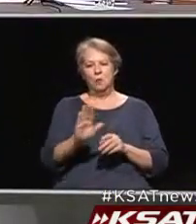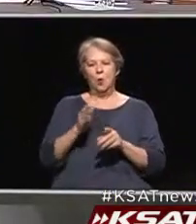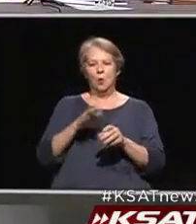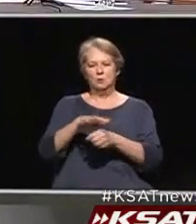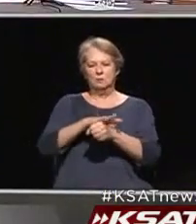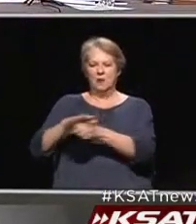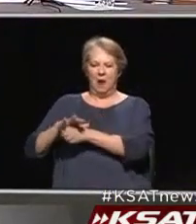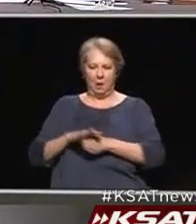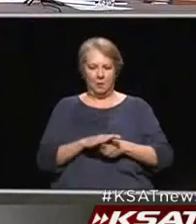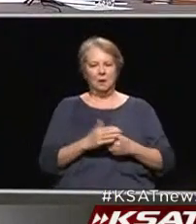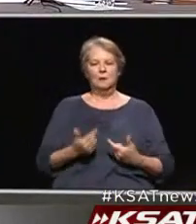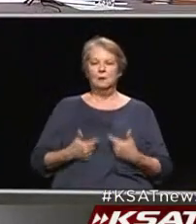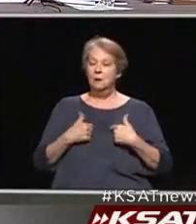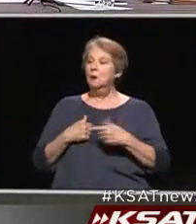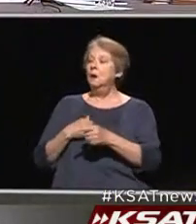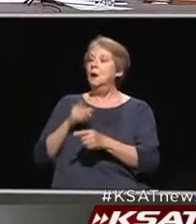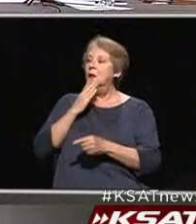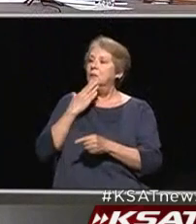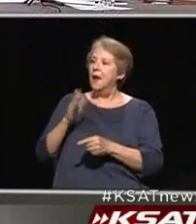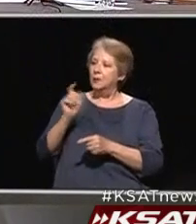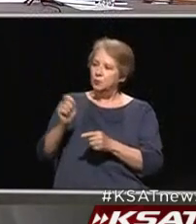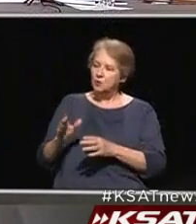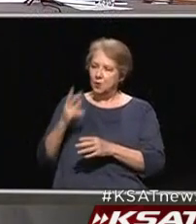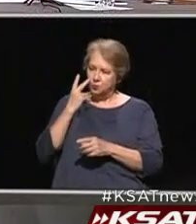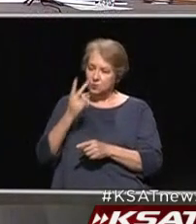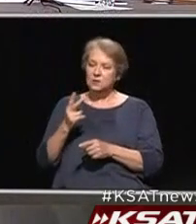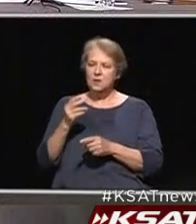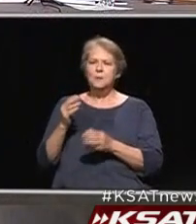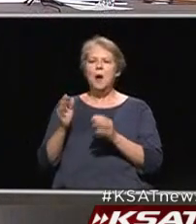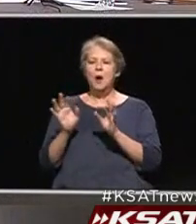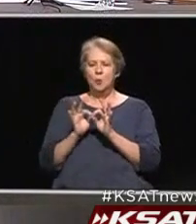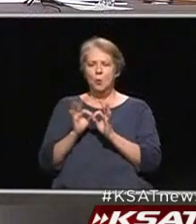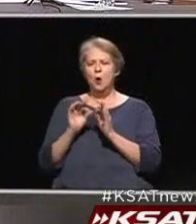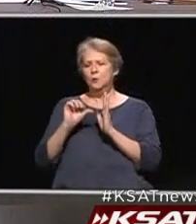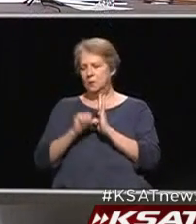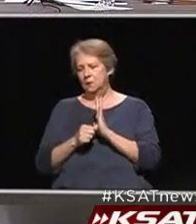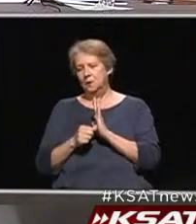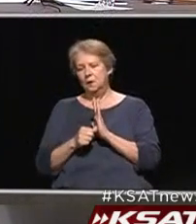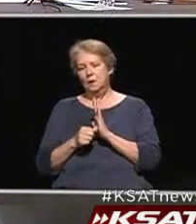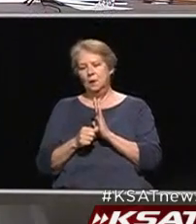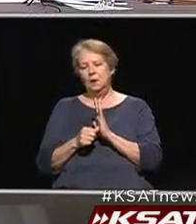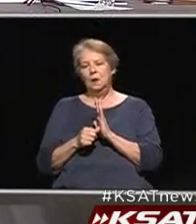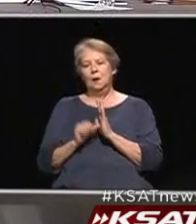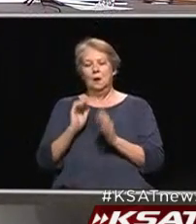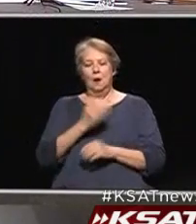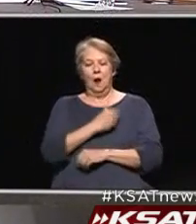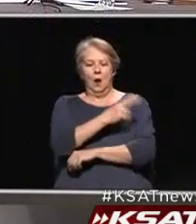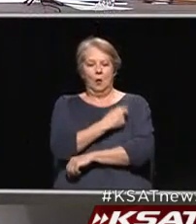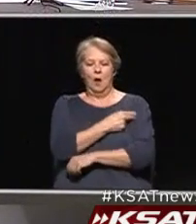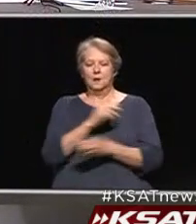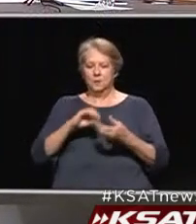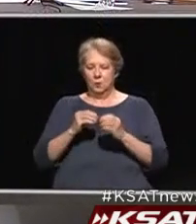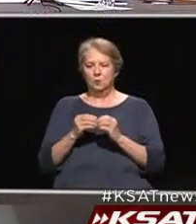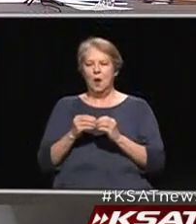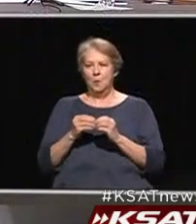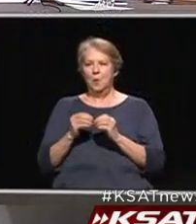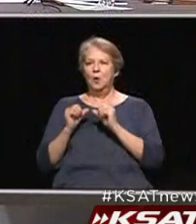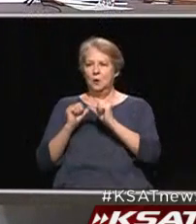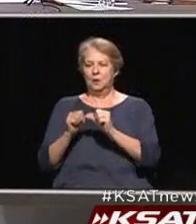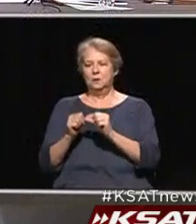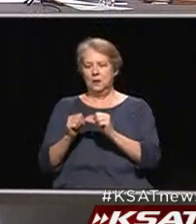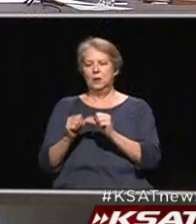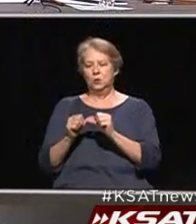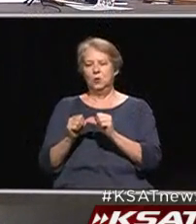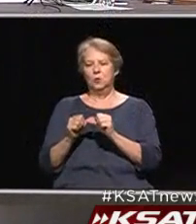Thank you, Judge. And you did see it on your screen earlier, but something worth highlighting is the fact that our hospital numbers continue to be in